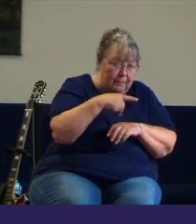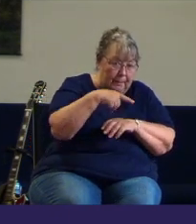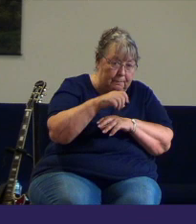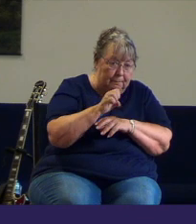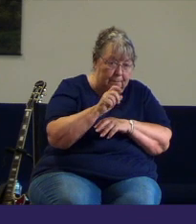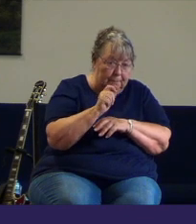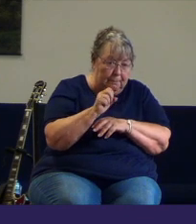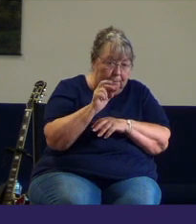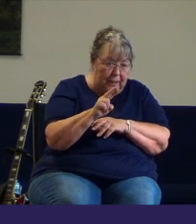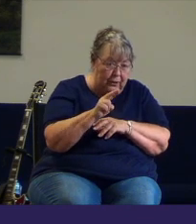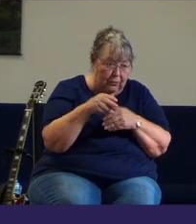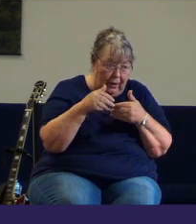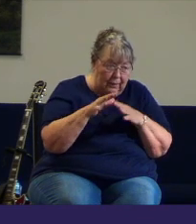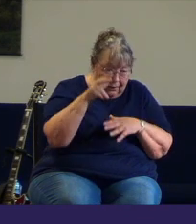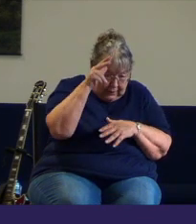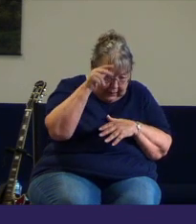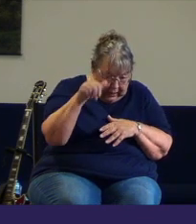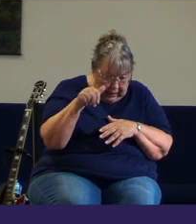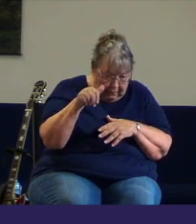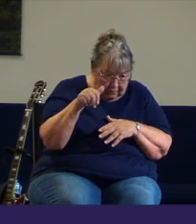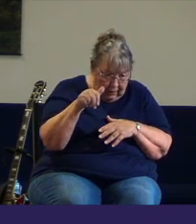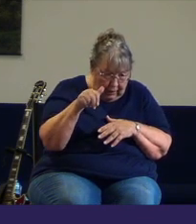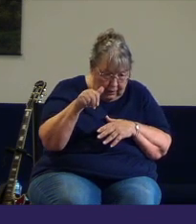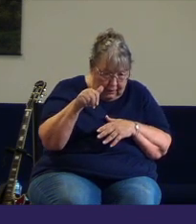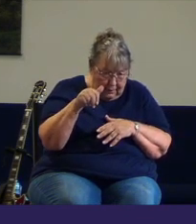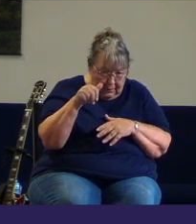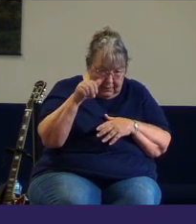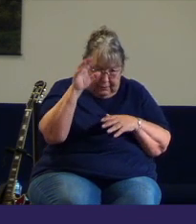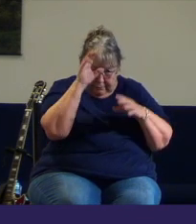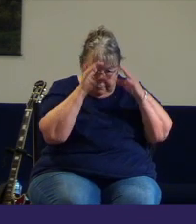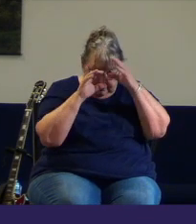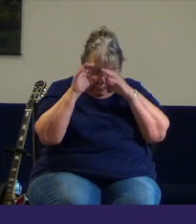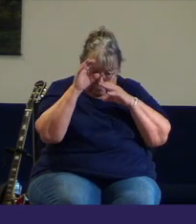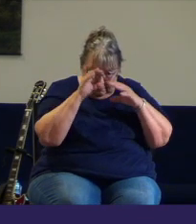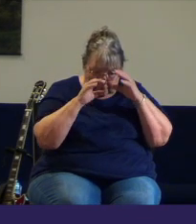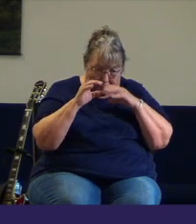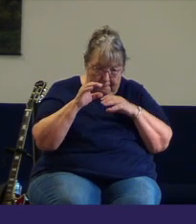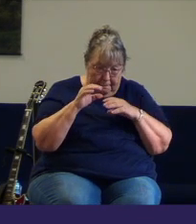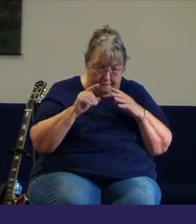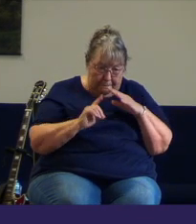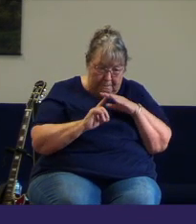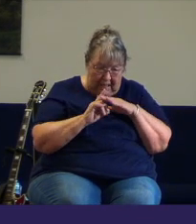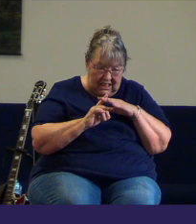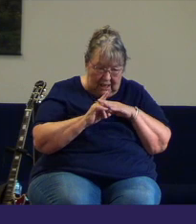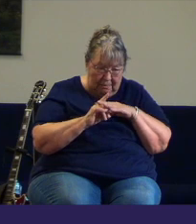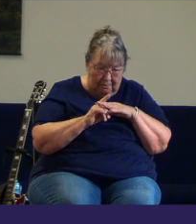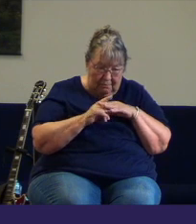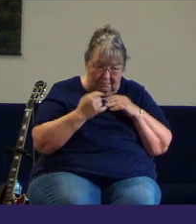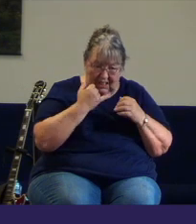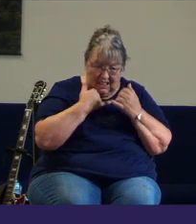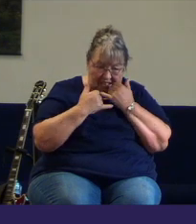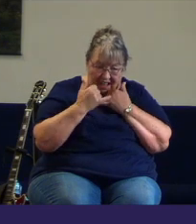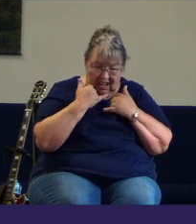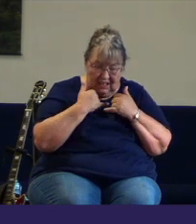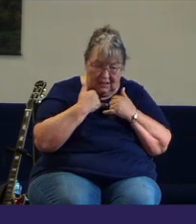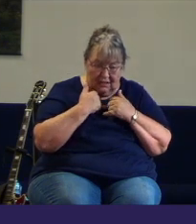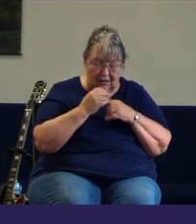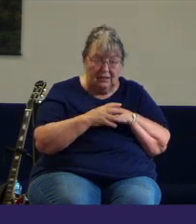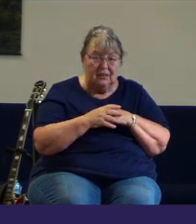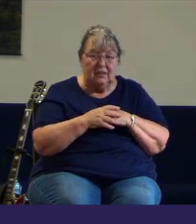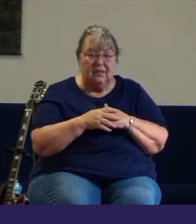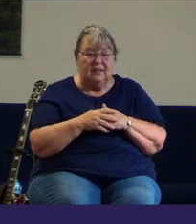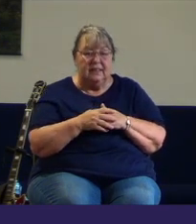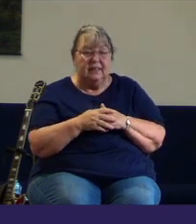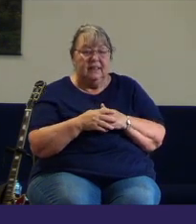to discourage Jesus from what Jesus knew he needed to do. You remember Matthew 16, right? Also in Mark 8, right? Jesus